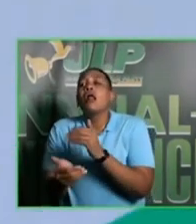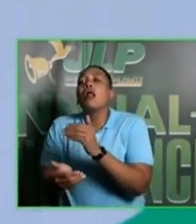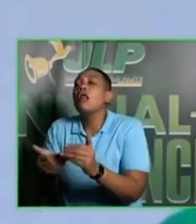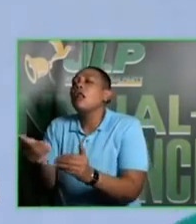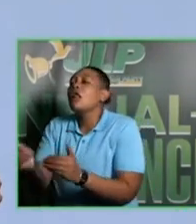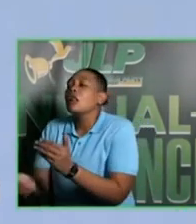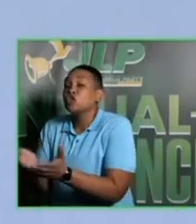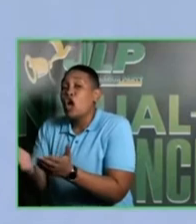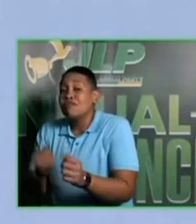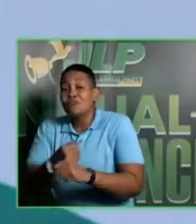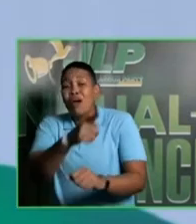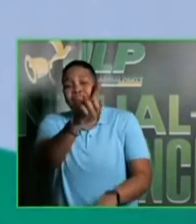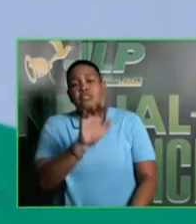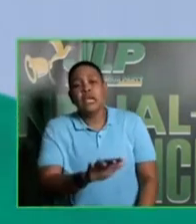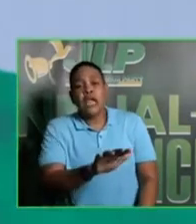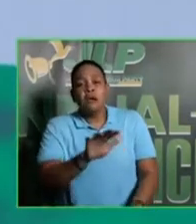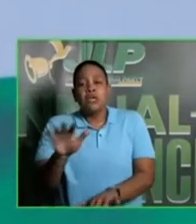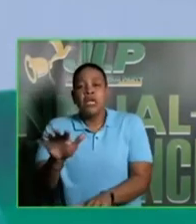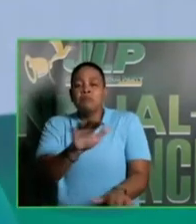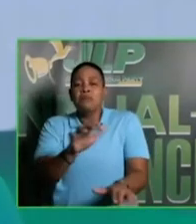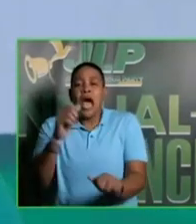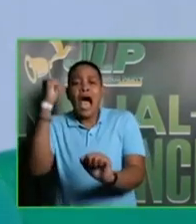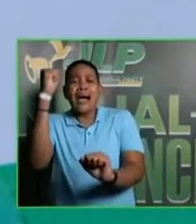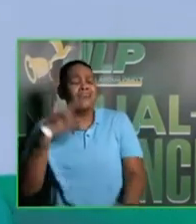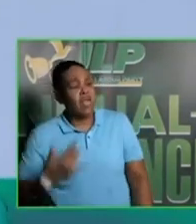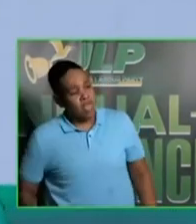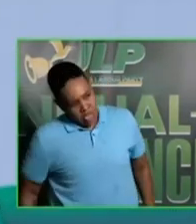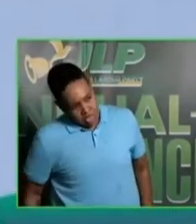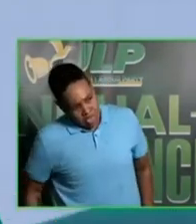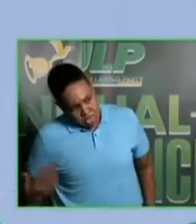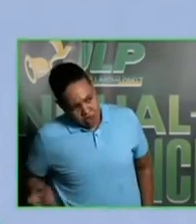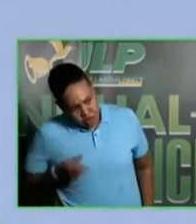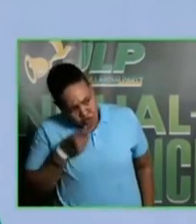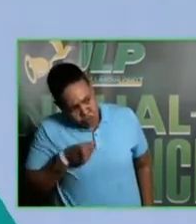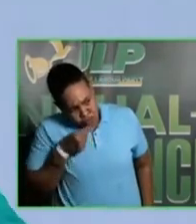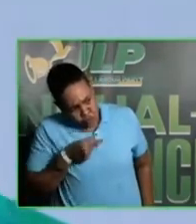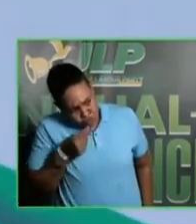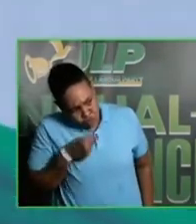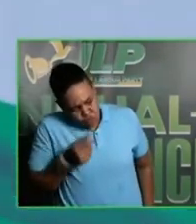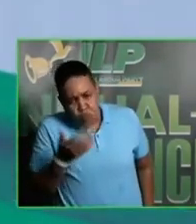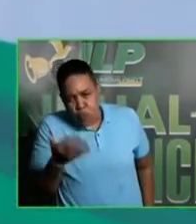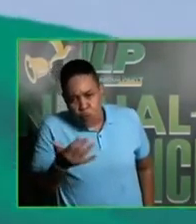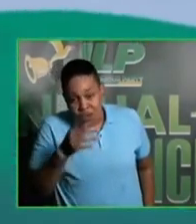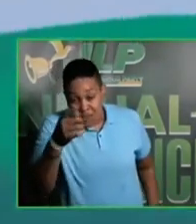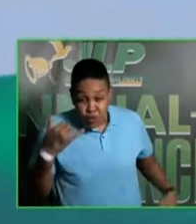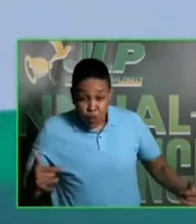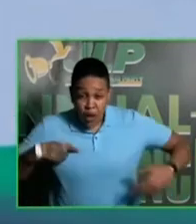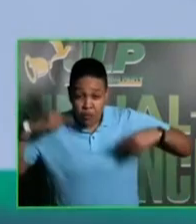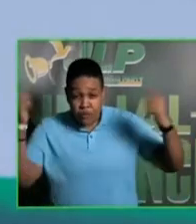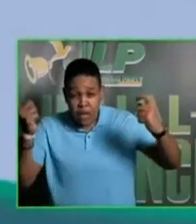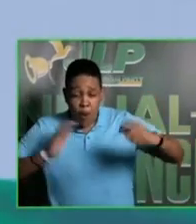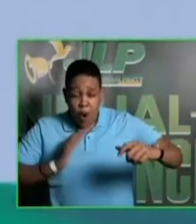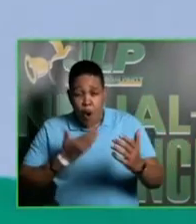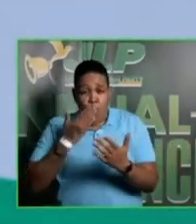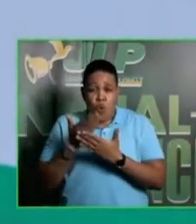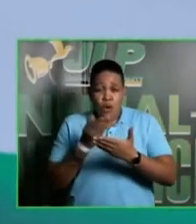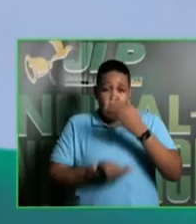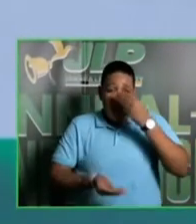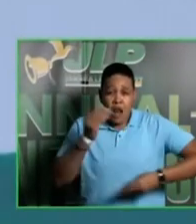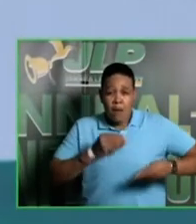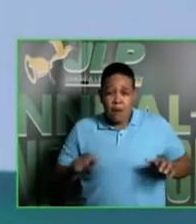you need. And so, today, as we celebrate our good economic